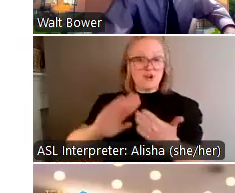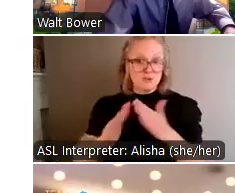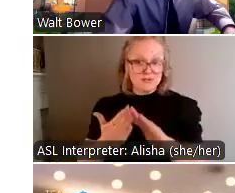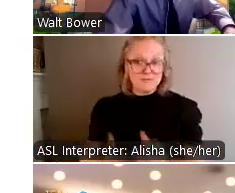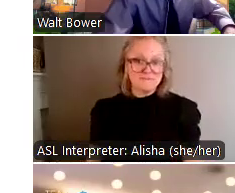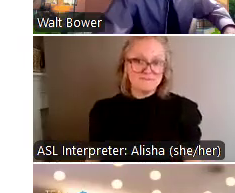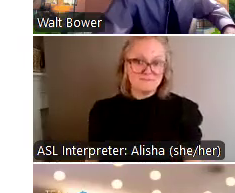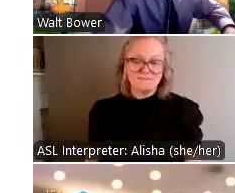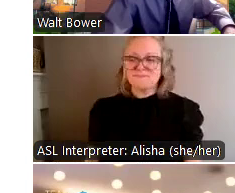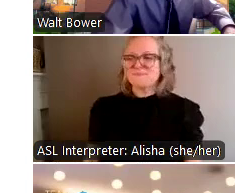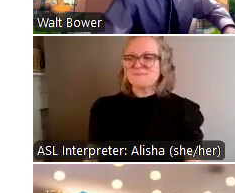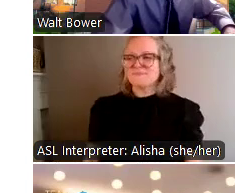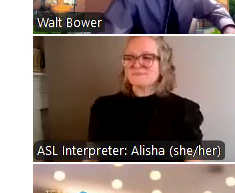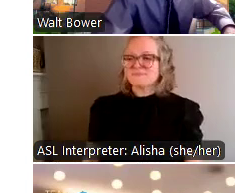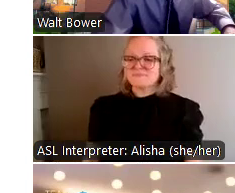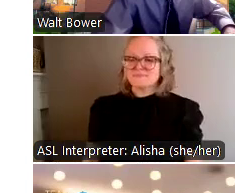Mm-hmm.